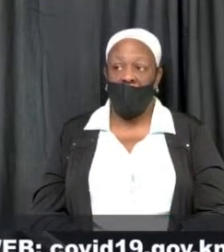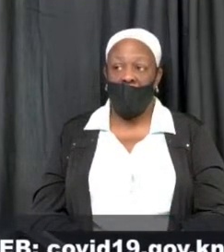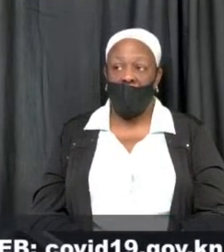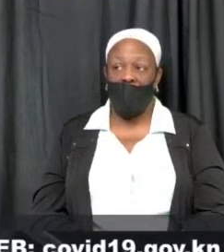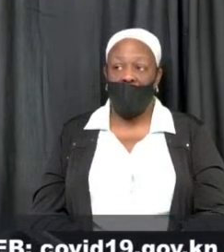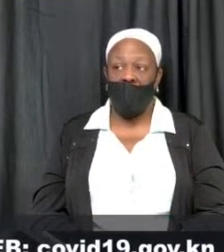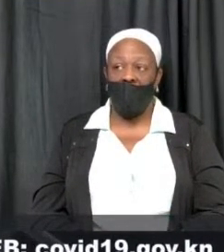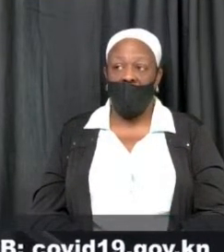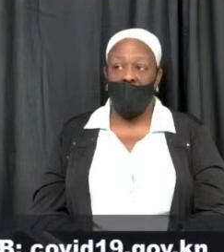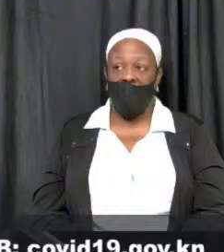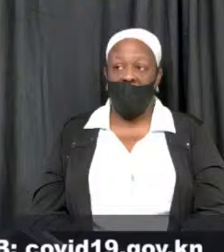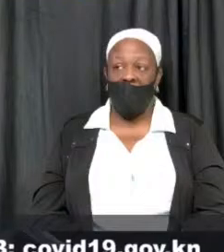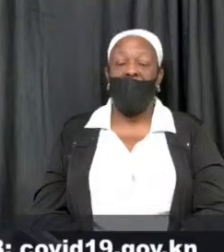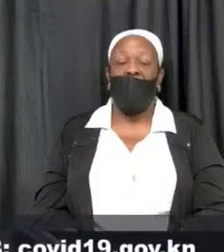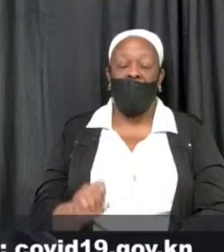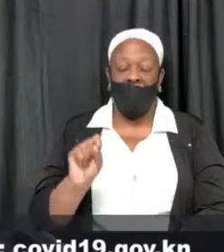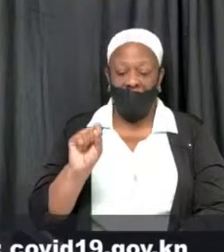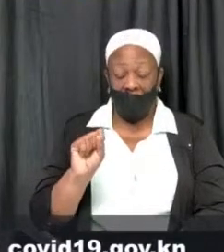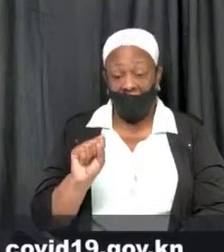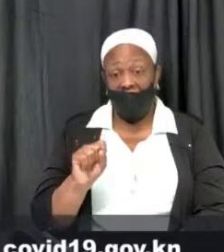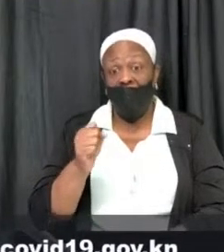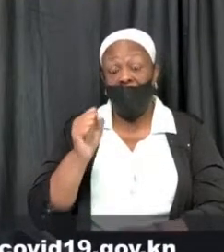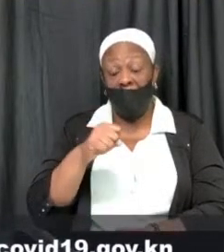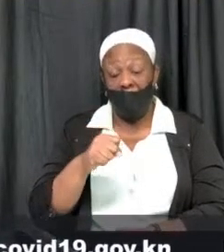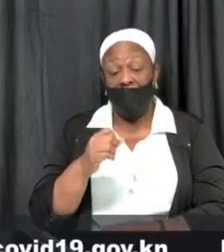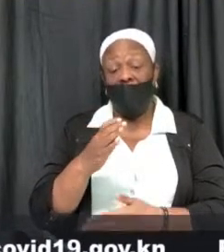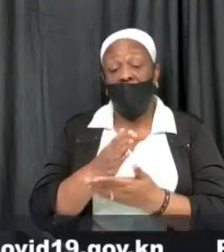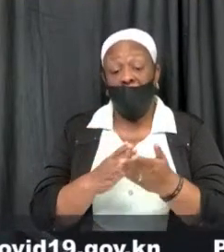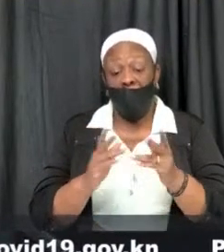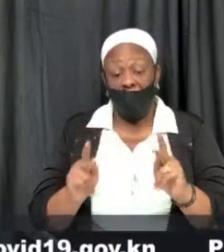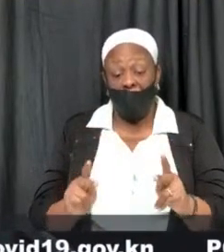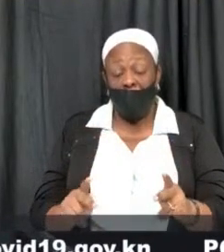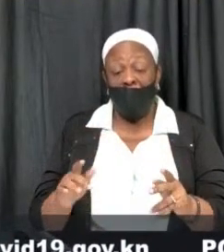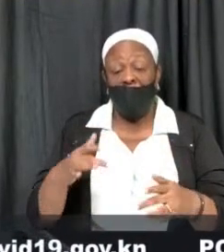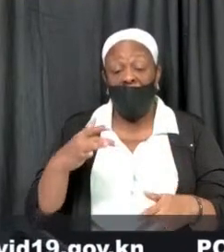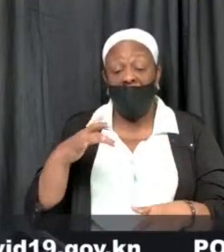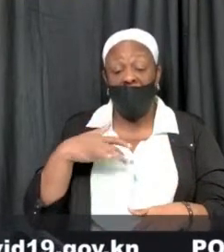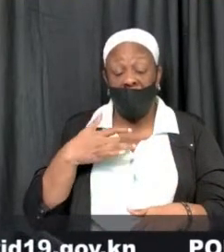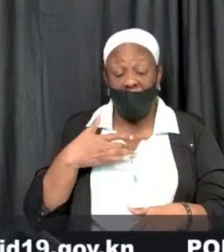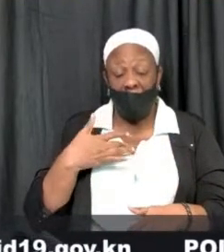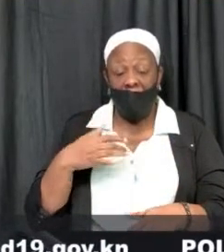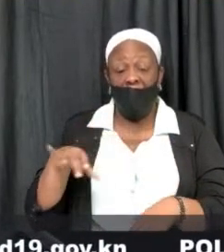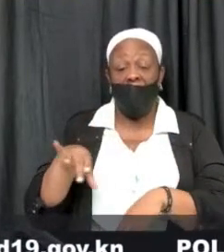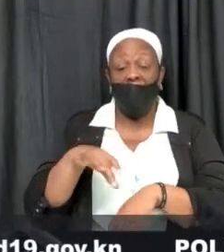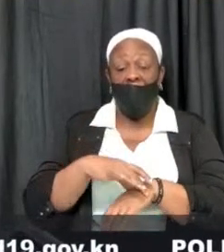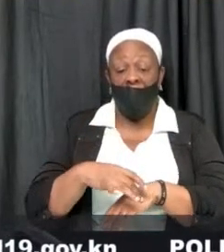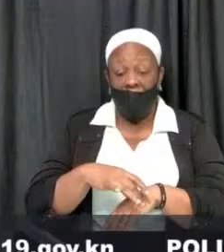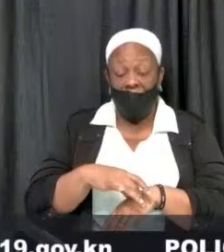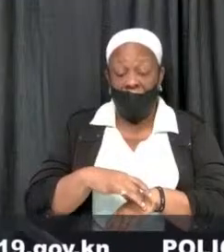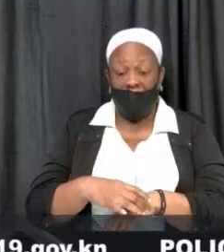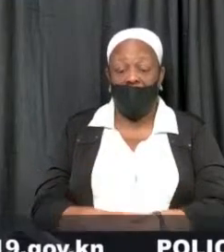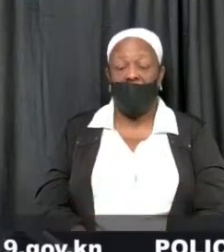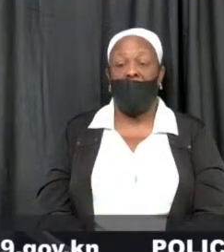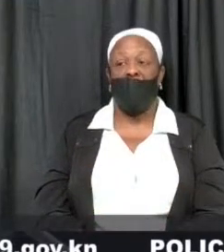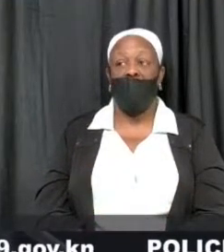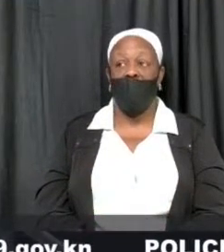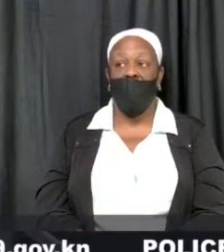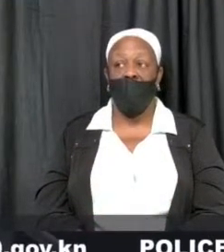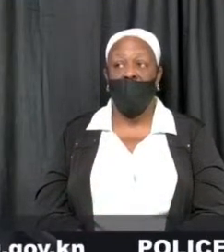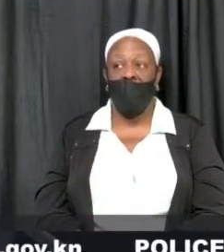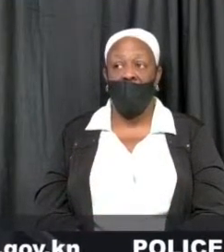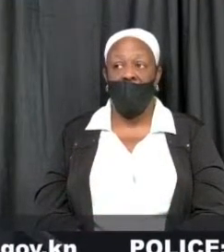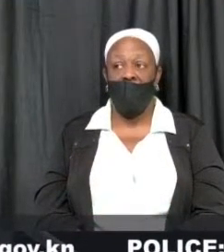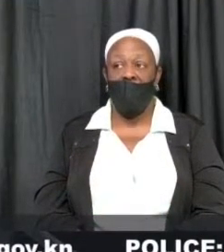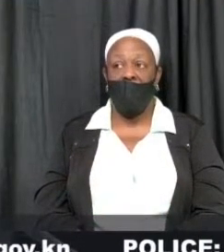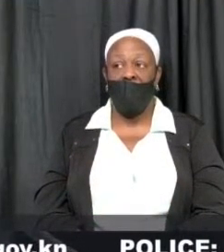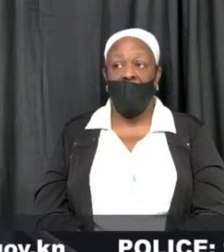So therefore, yes, you would have felt it, and if you did, please visit the NEMO Facebook page and let us